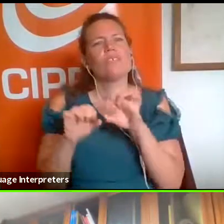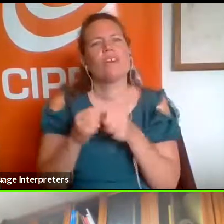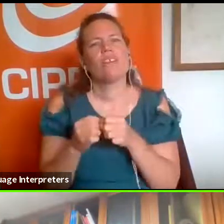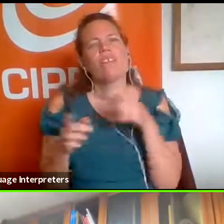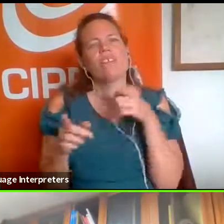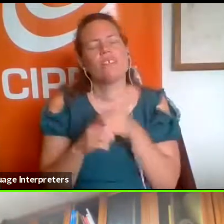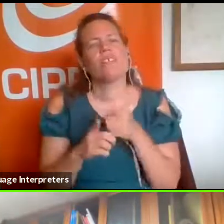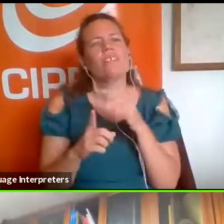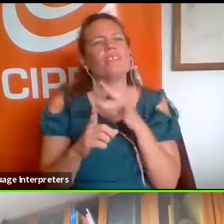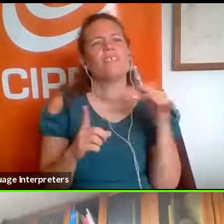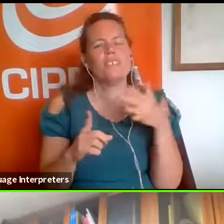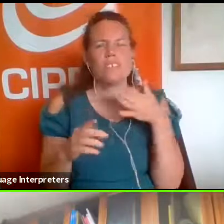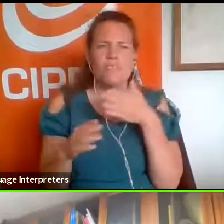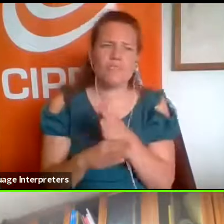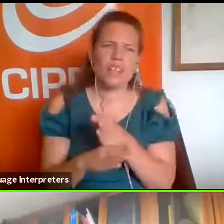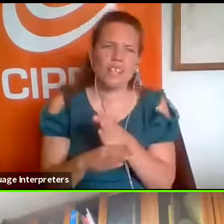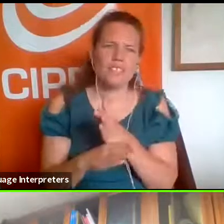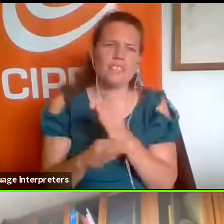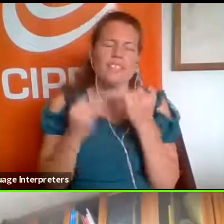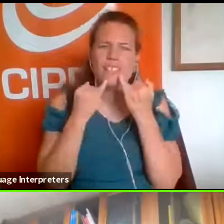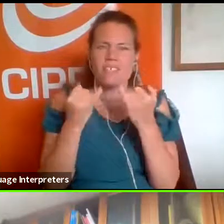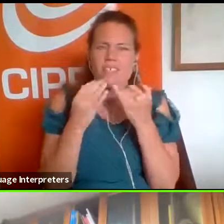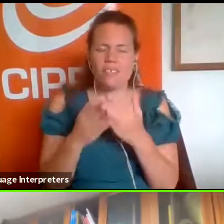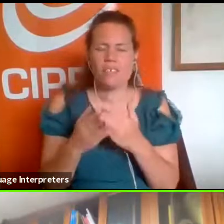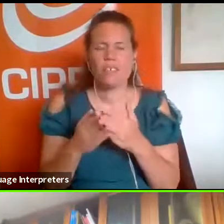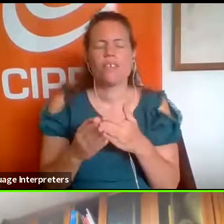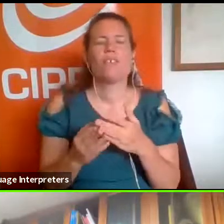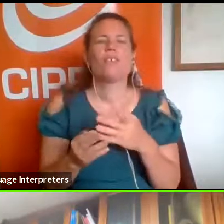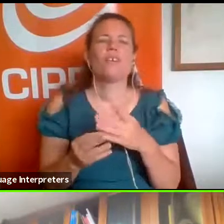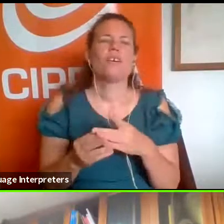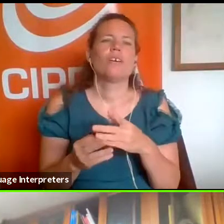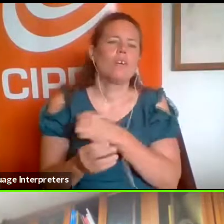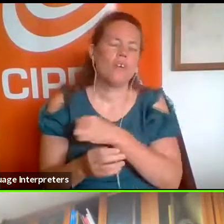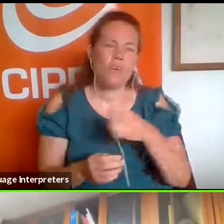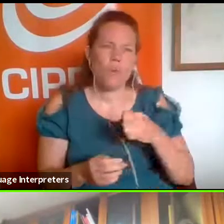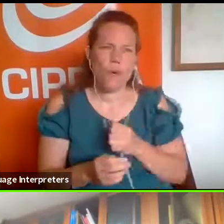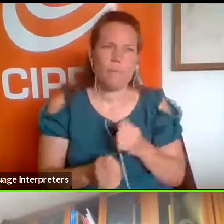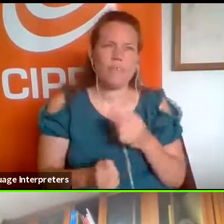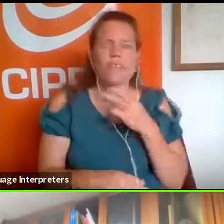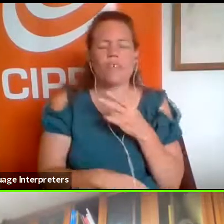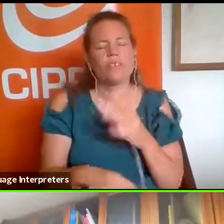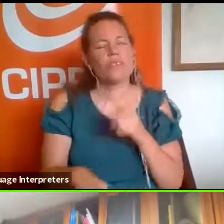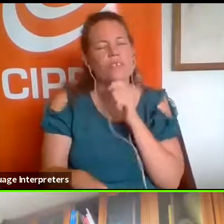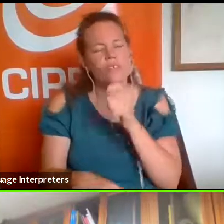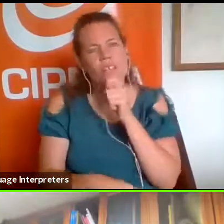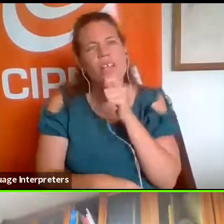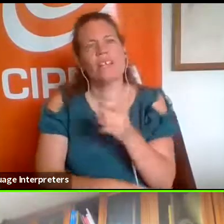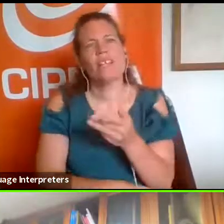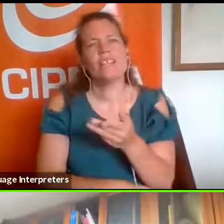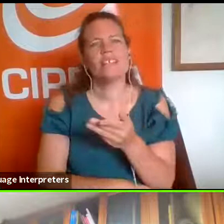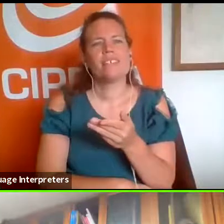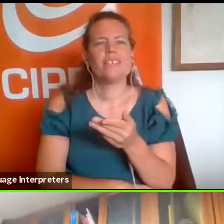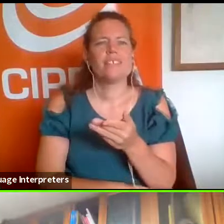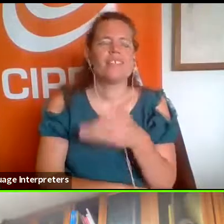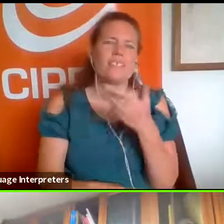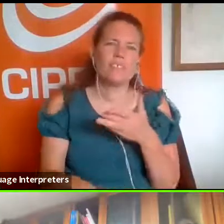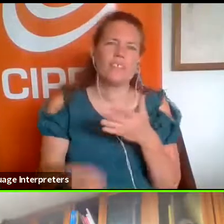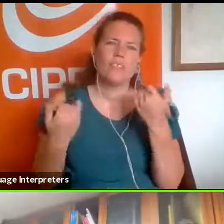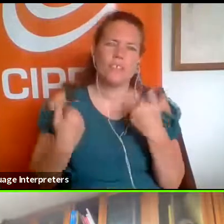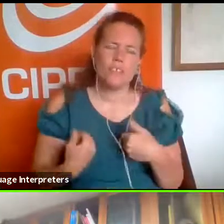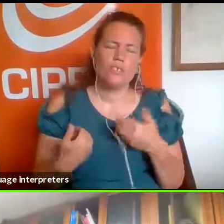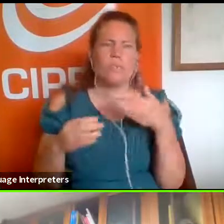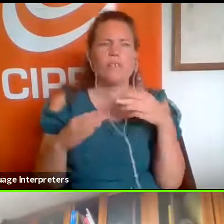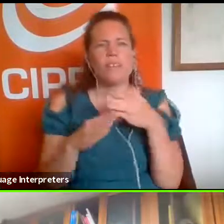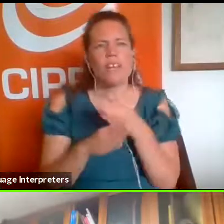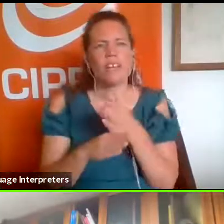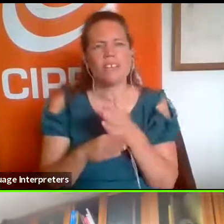rights issue are women with voices, women politicians, journalists, and just human rights